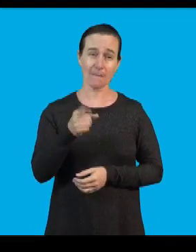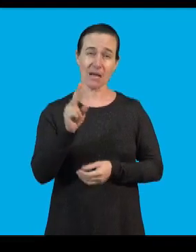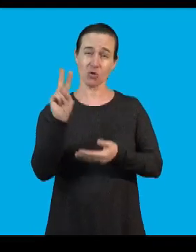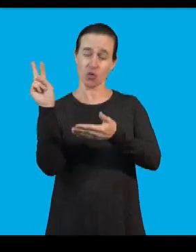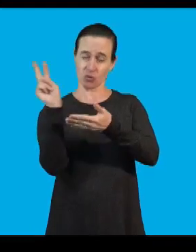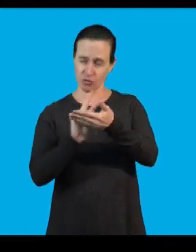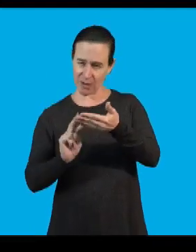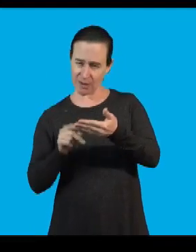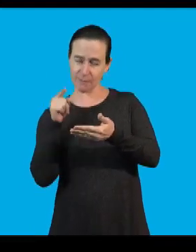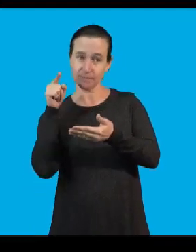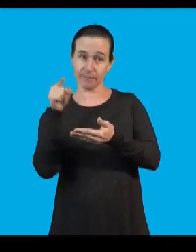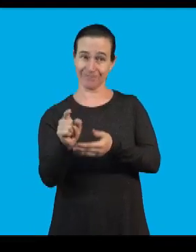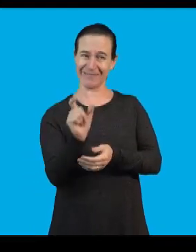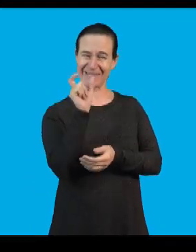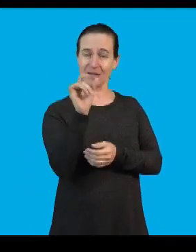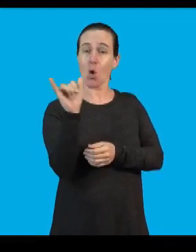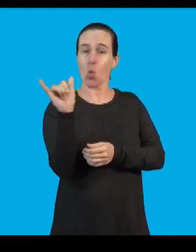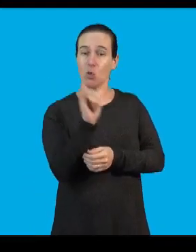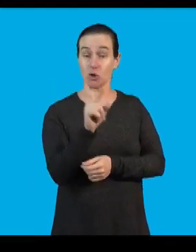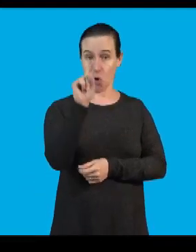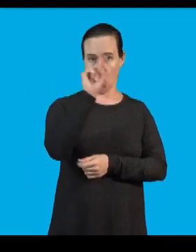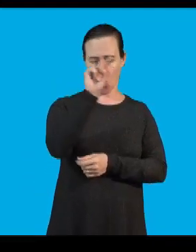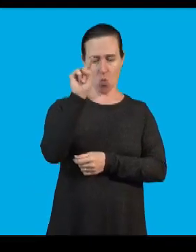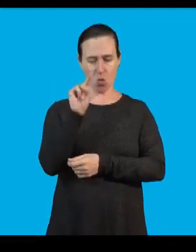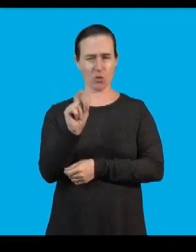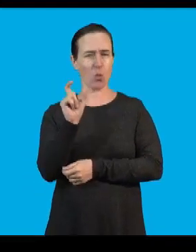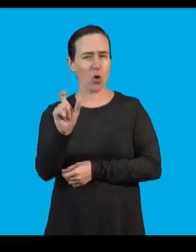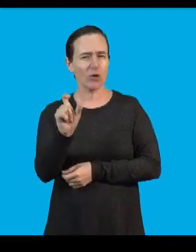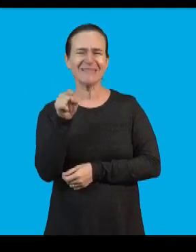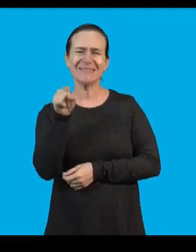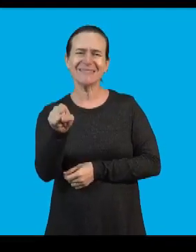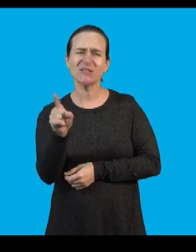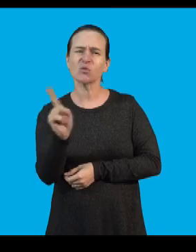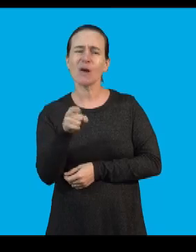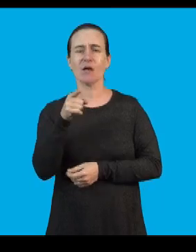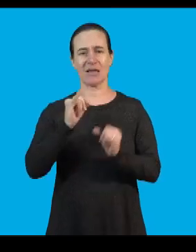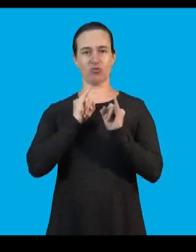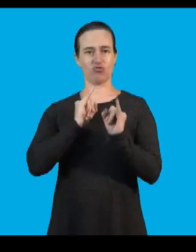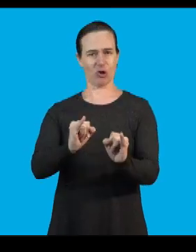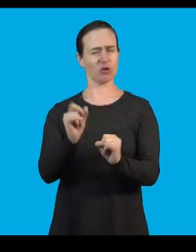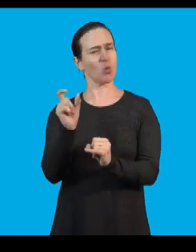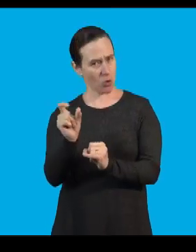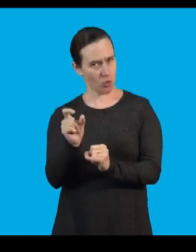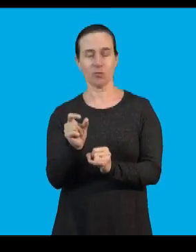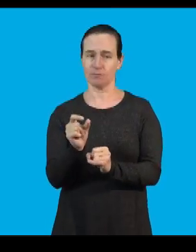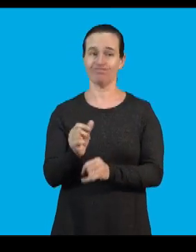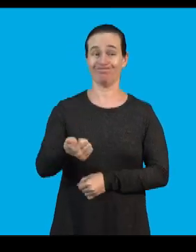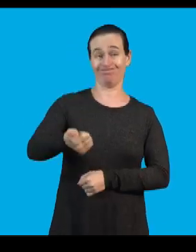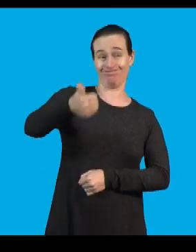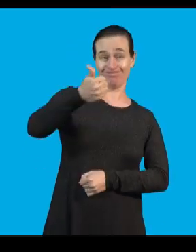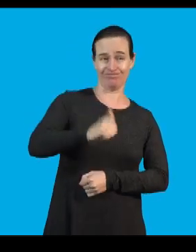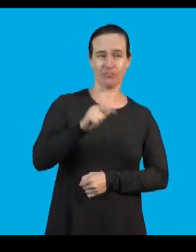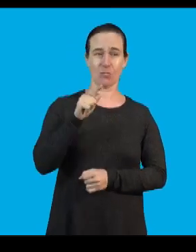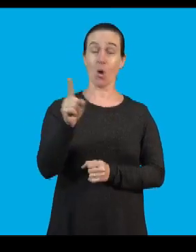the instruction keyword. So remember, your question word is also called your instruction keyword.